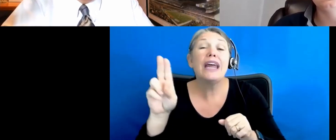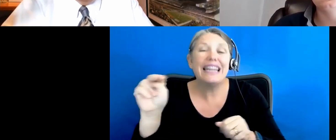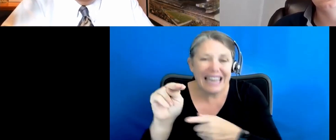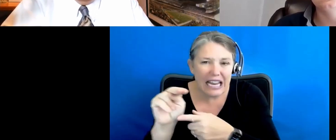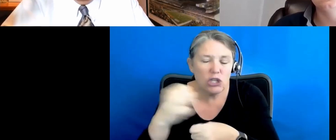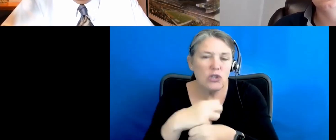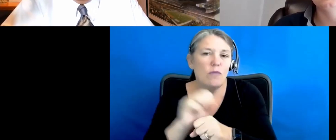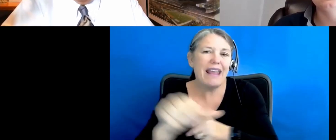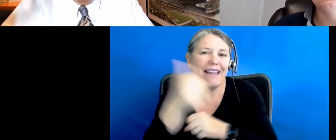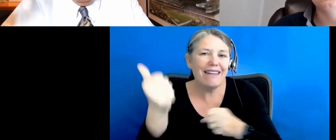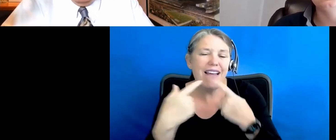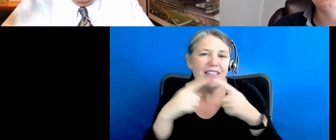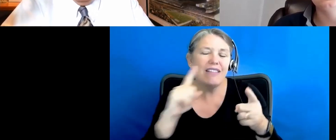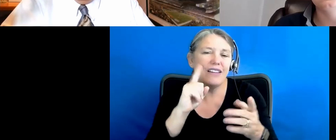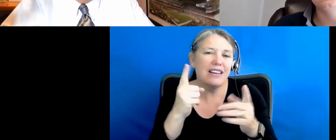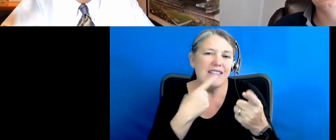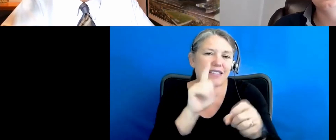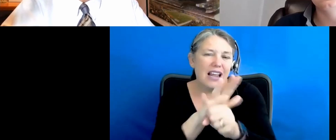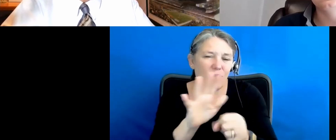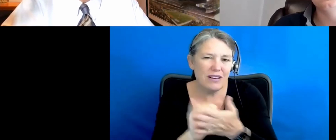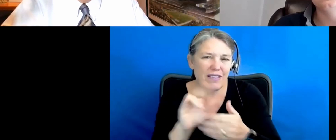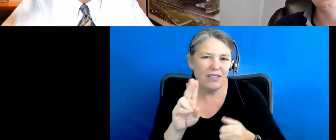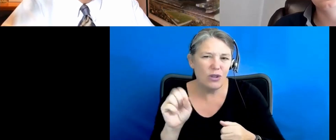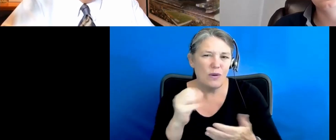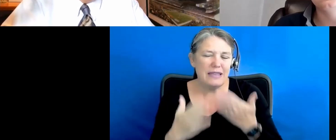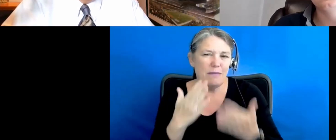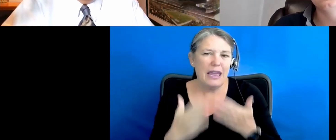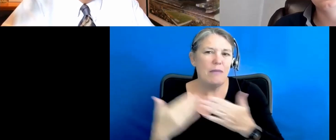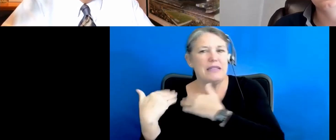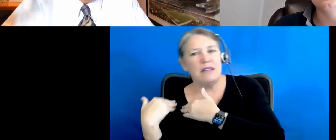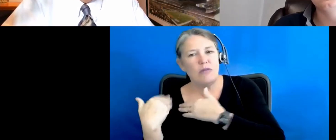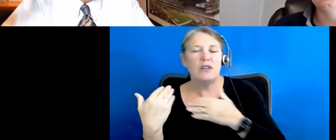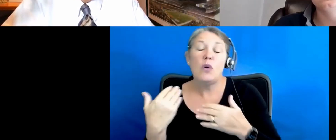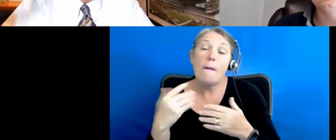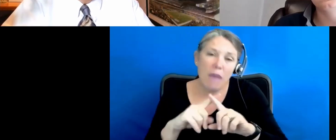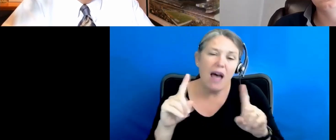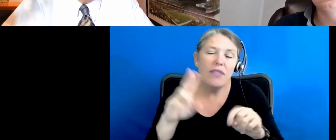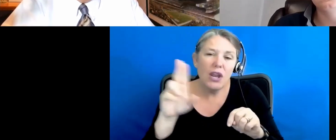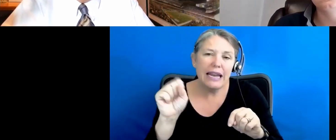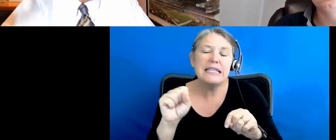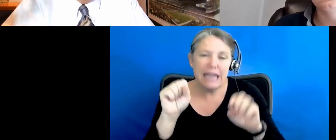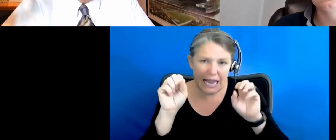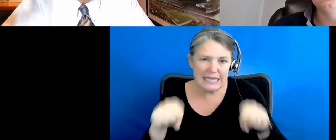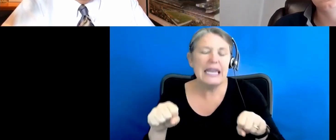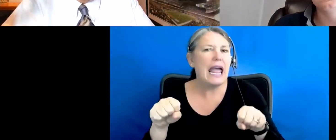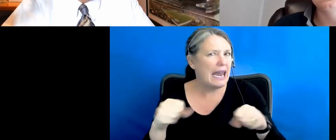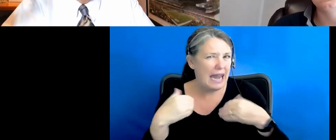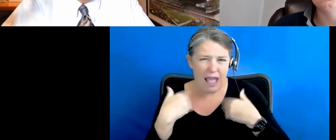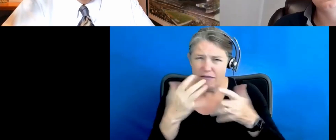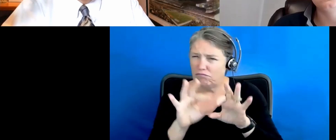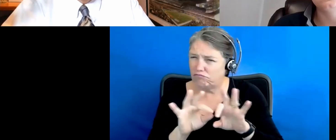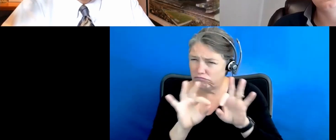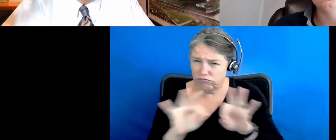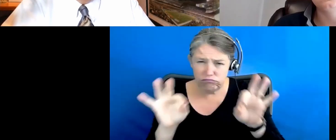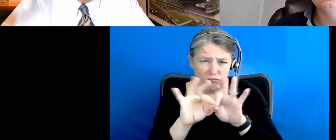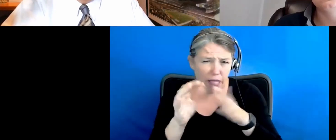for which the United States may be subject to. But again, the United States can play a significant and decisive